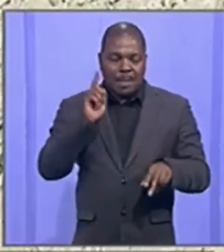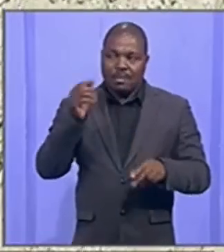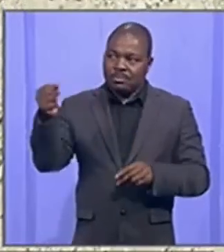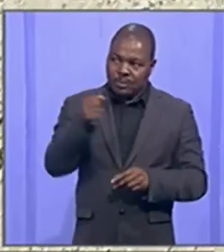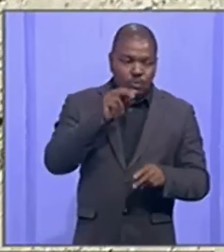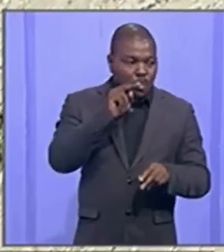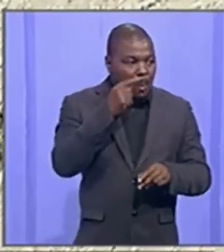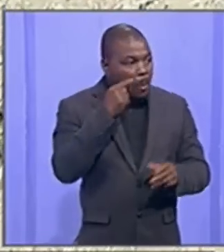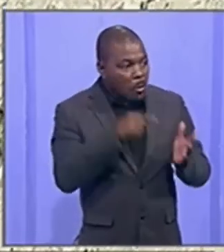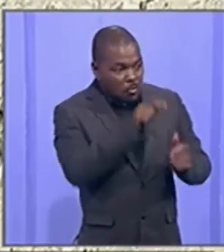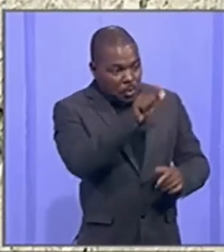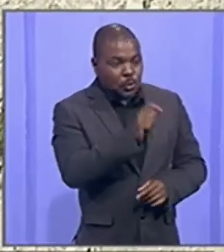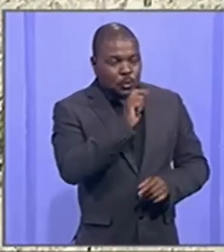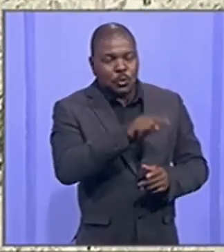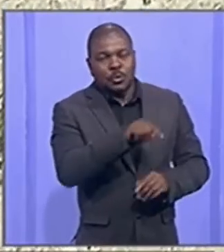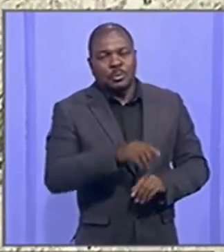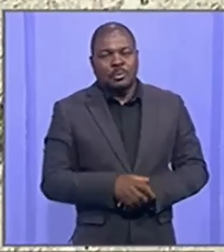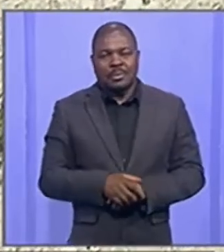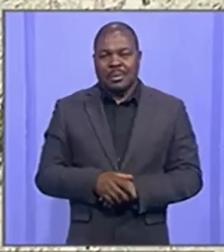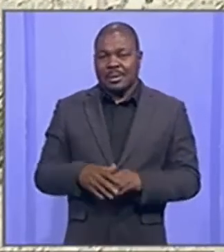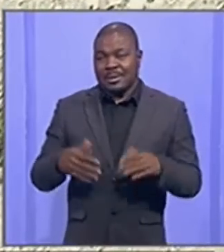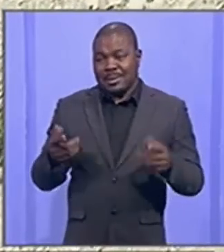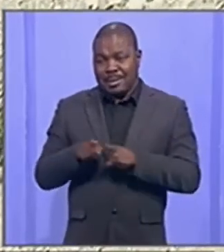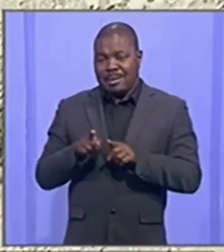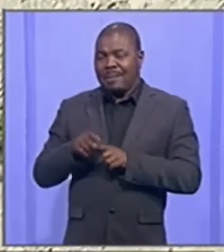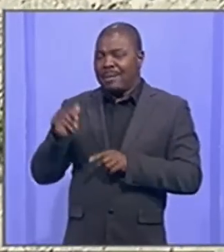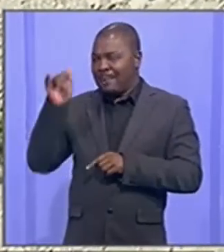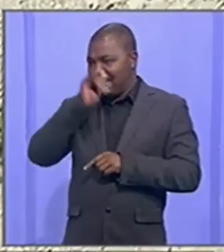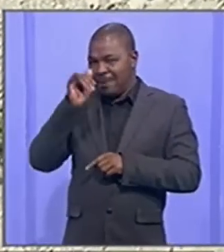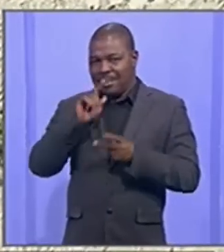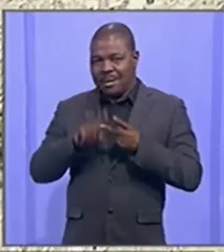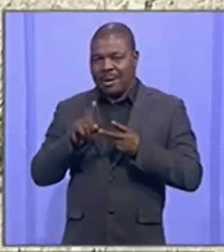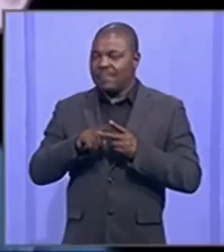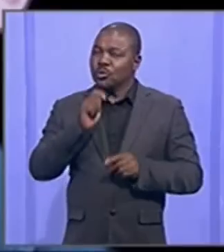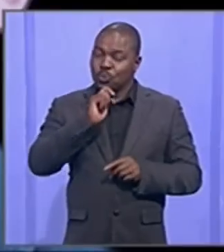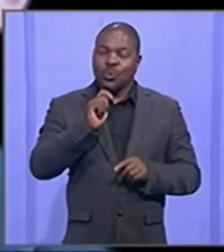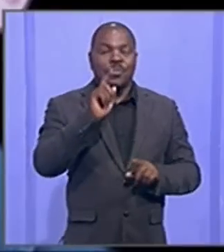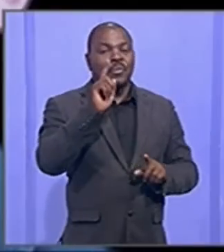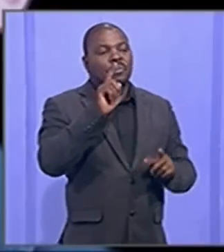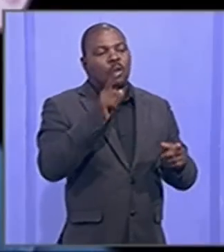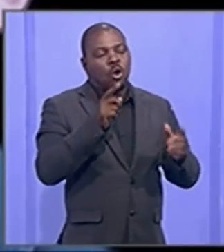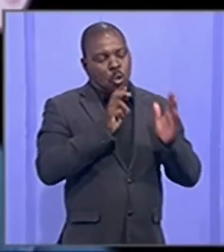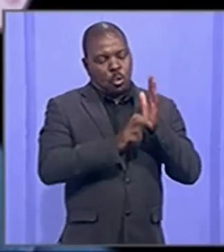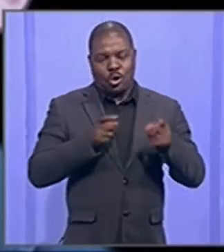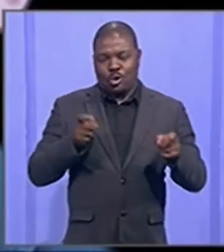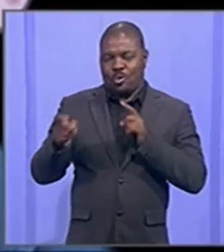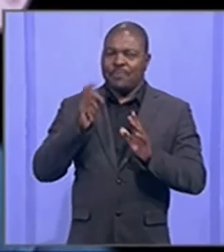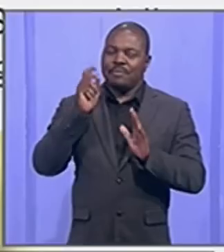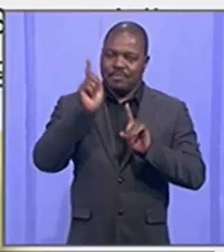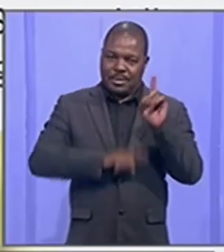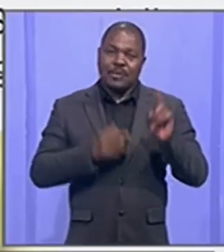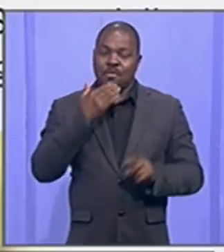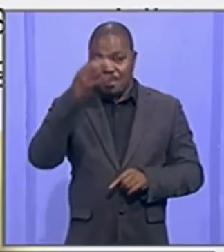it is much more than a criminal enterprise. It's an utter failure of regulation by the